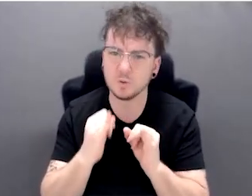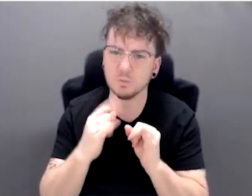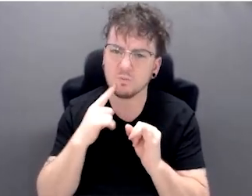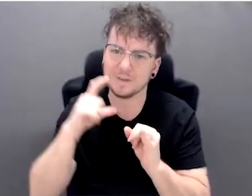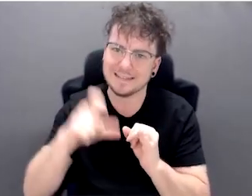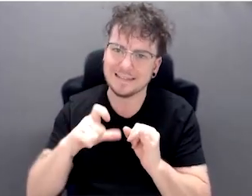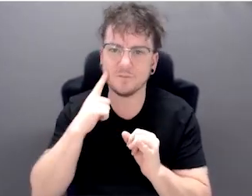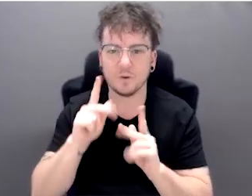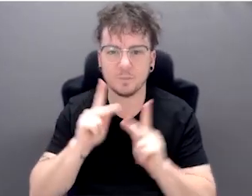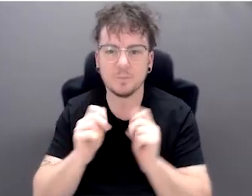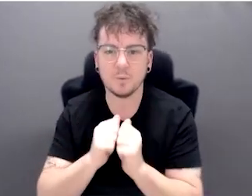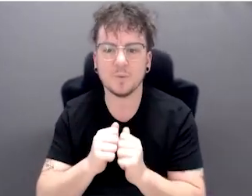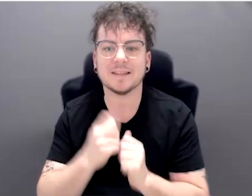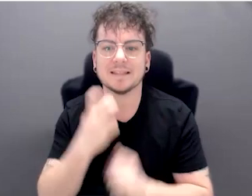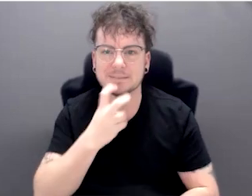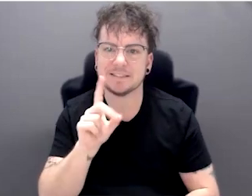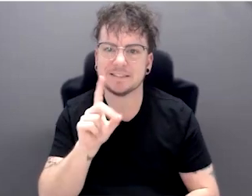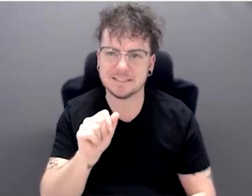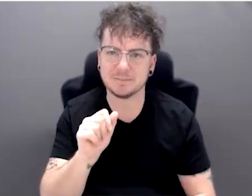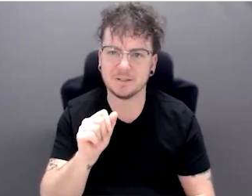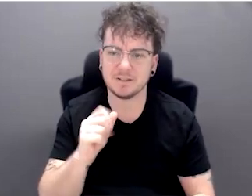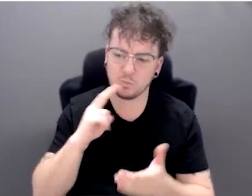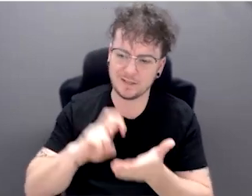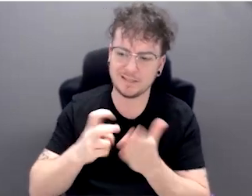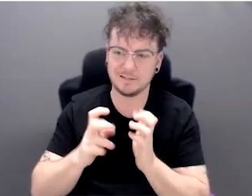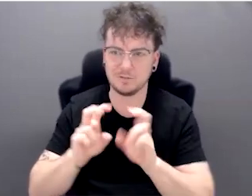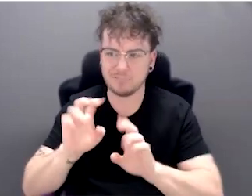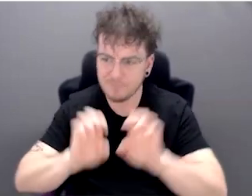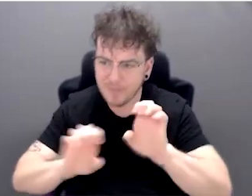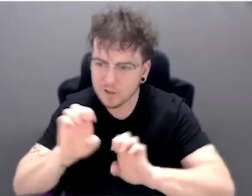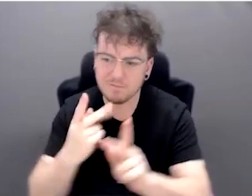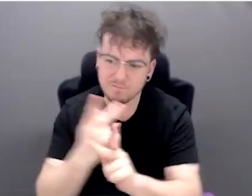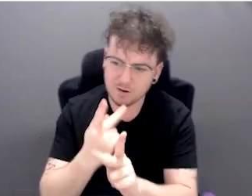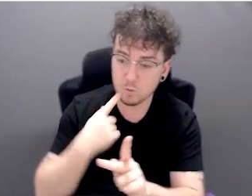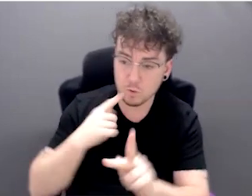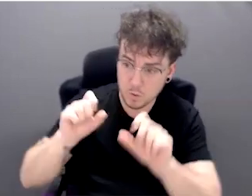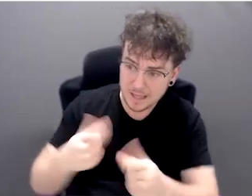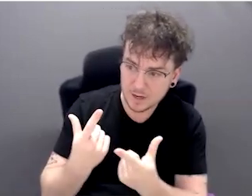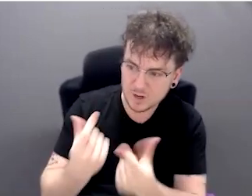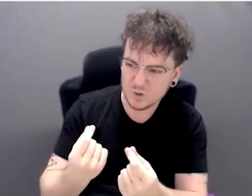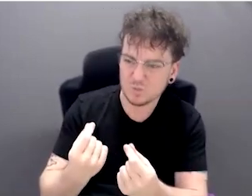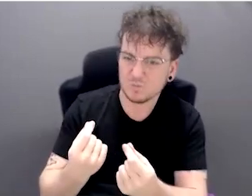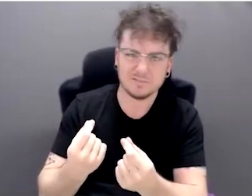evaluate capability over disability. Next slide.